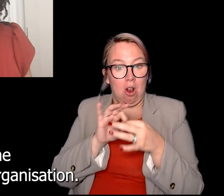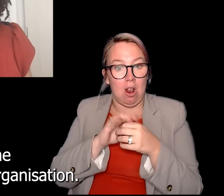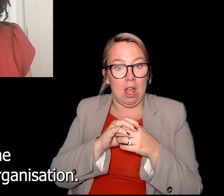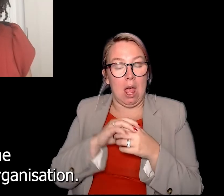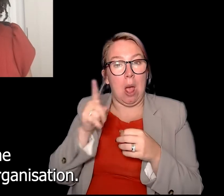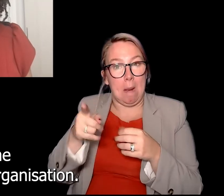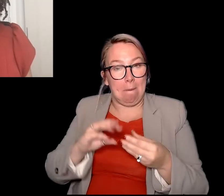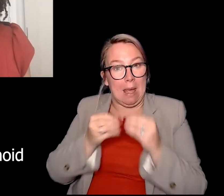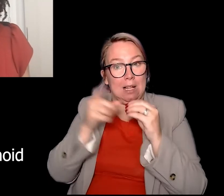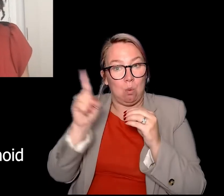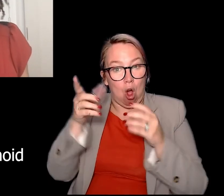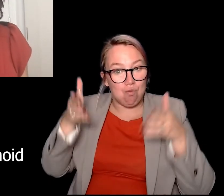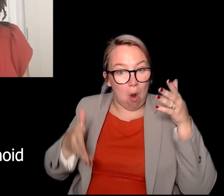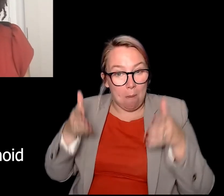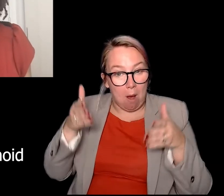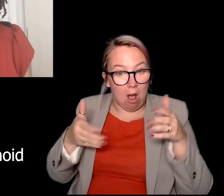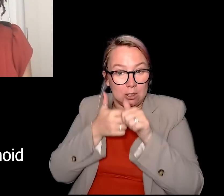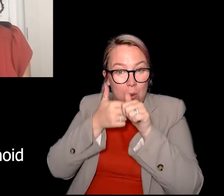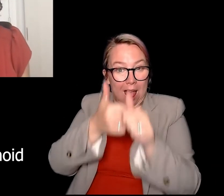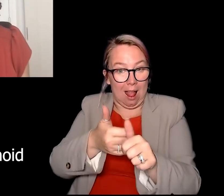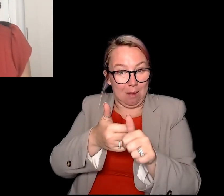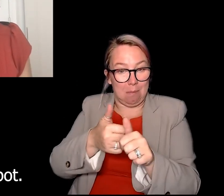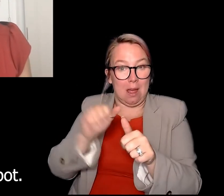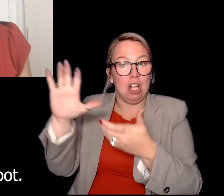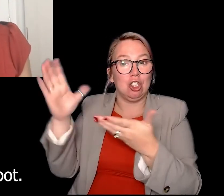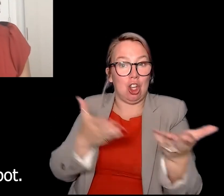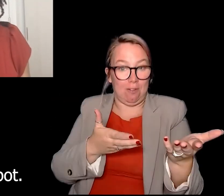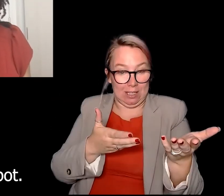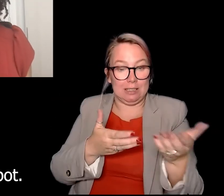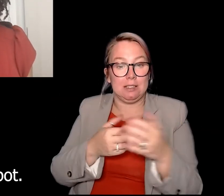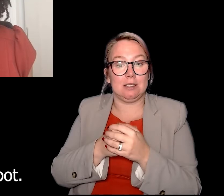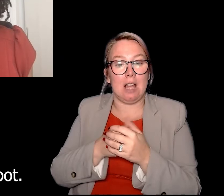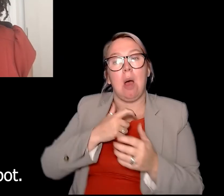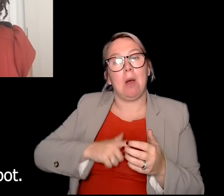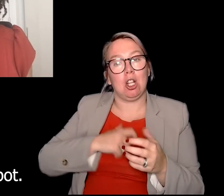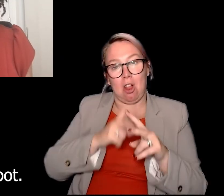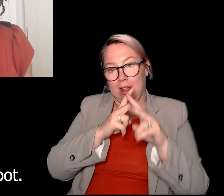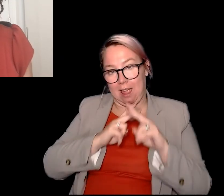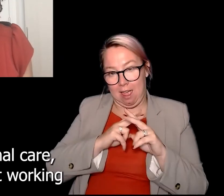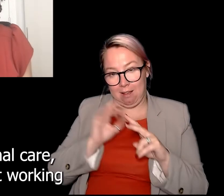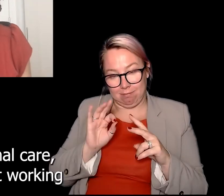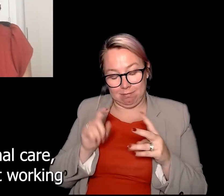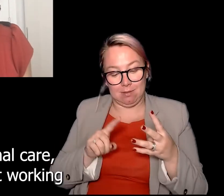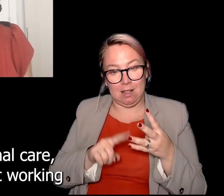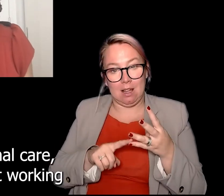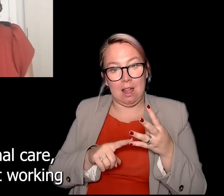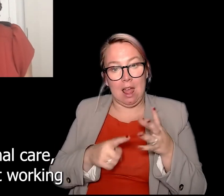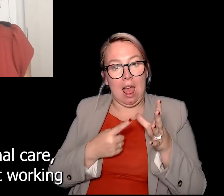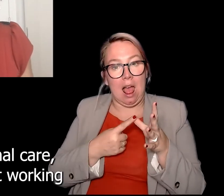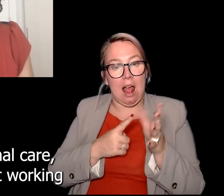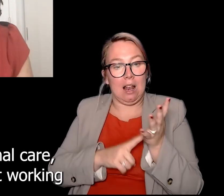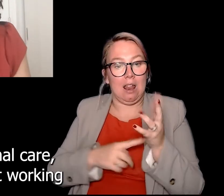an international organization. We were making humanoid robots to kind of help with in the service space, in the service robot, not necessarily